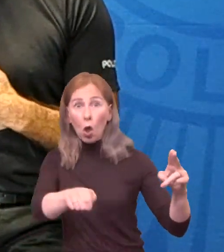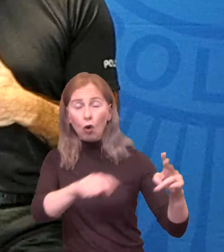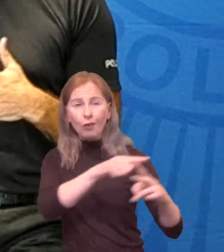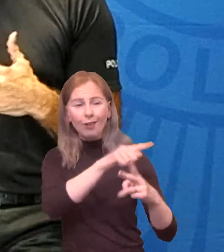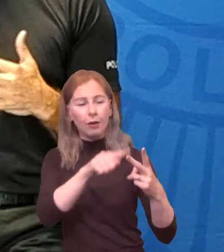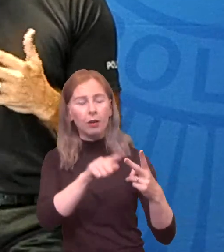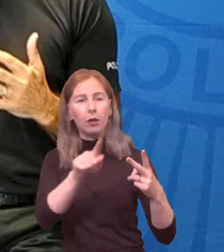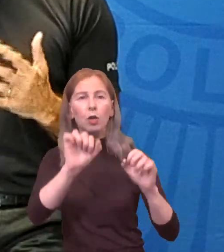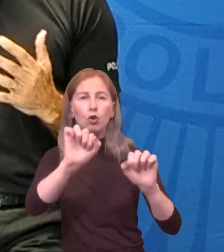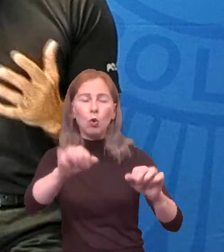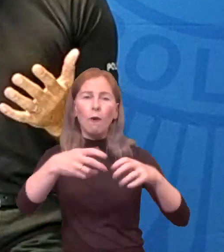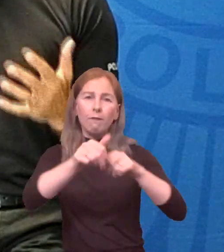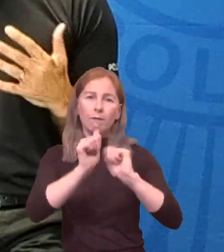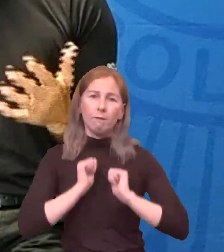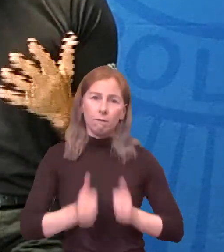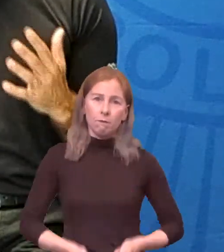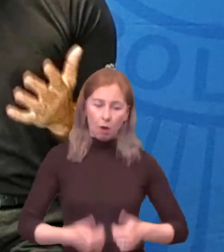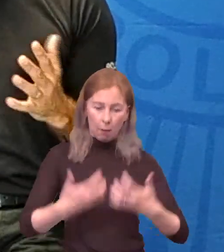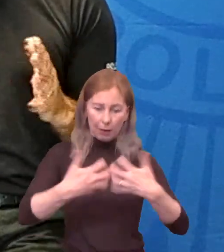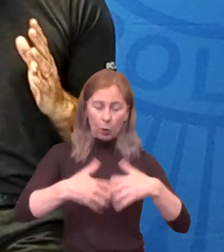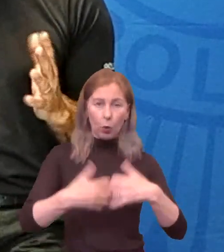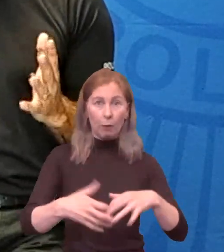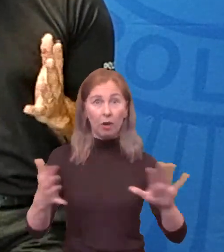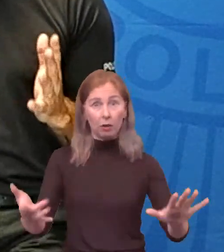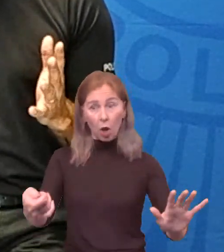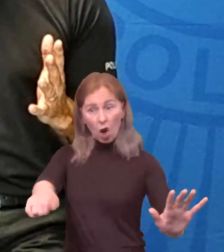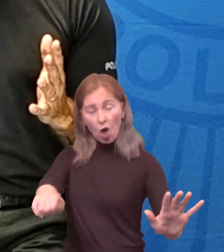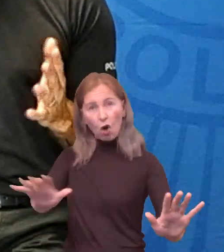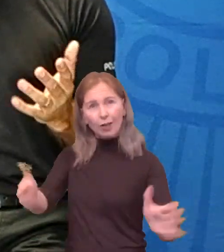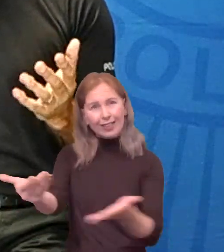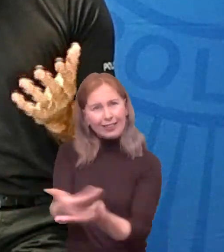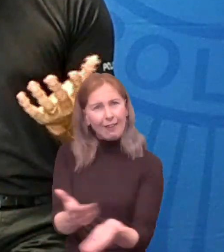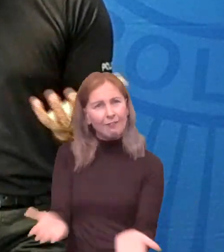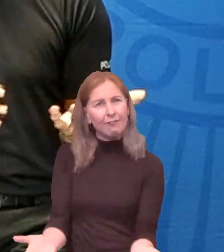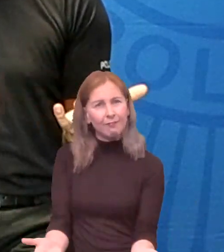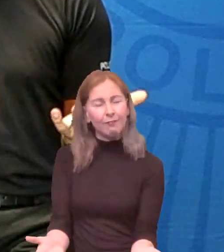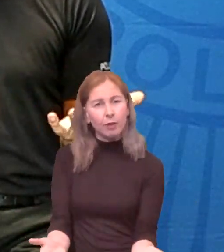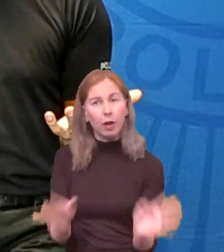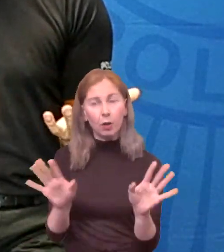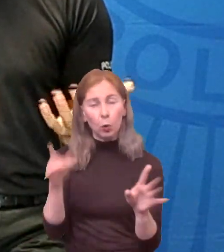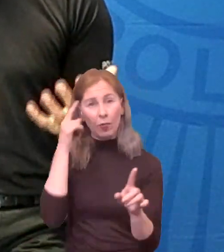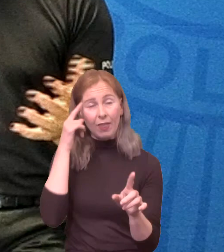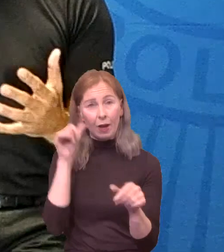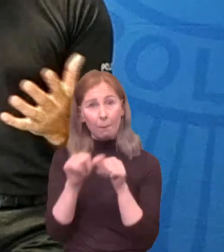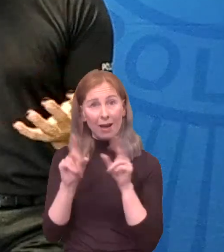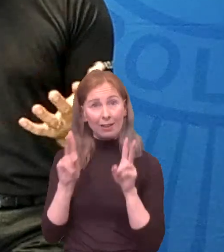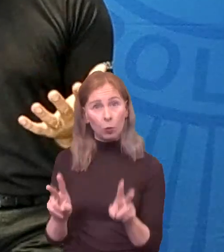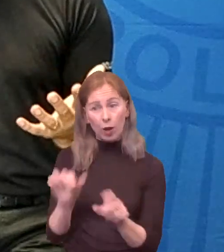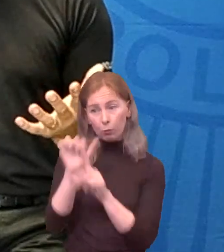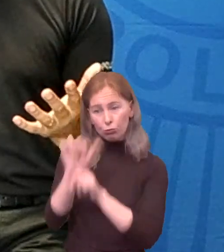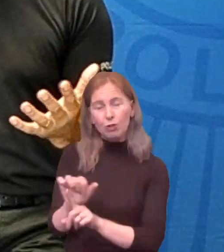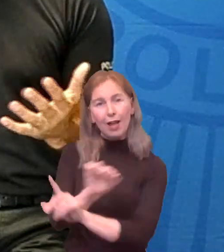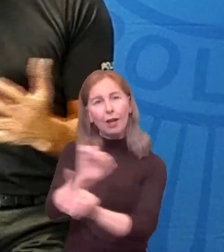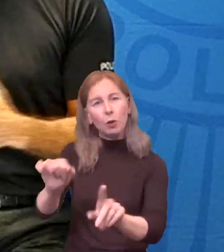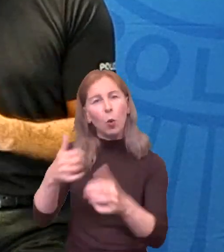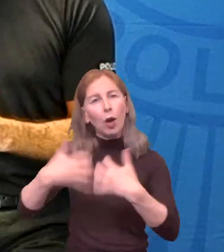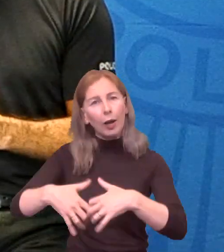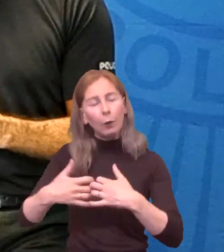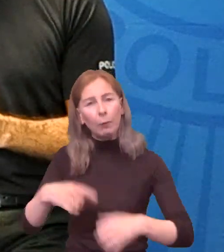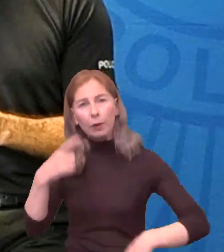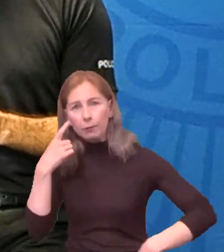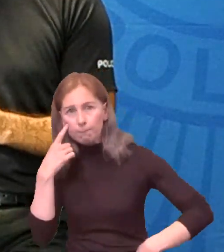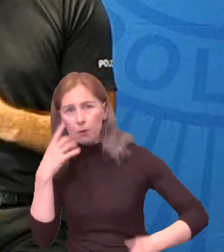out, and just giving yourself a little bit of reflection on, are you doing the best to protect that equipment in the